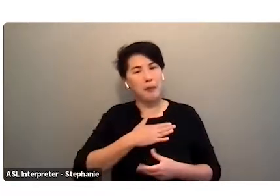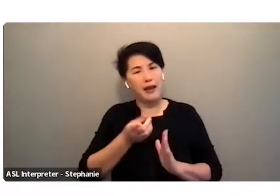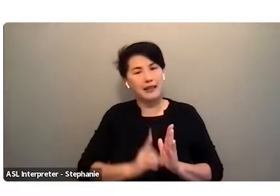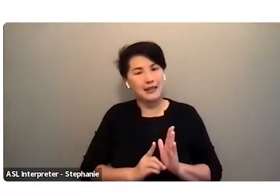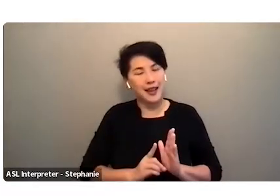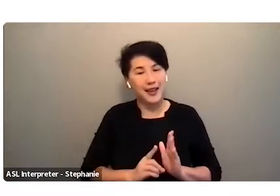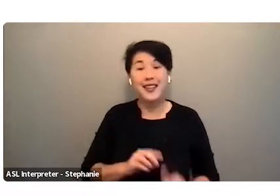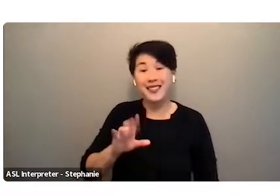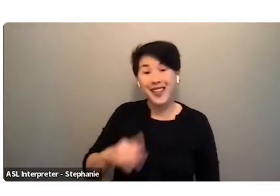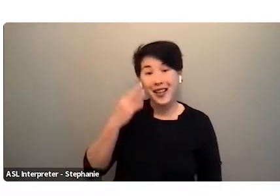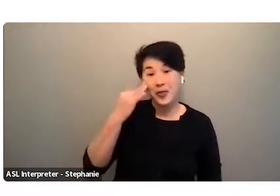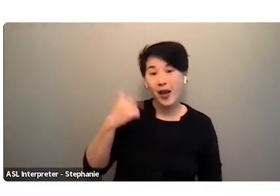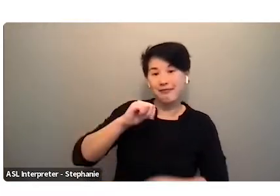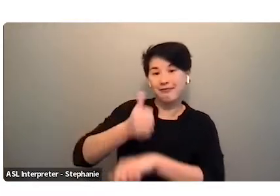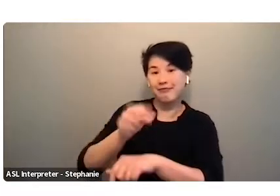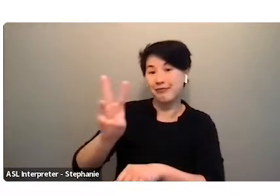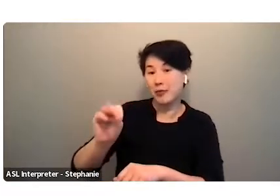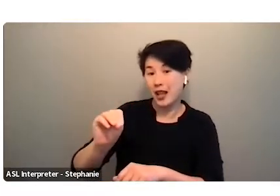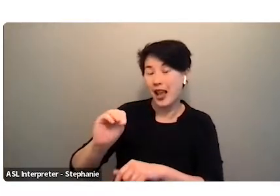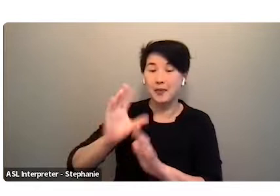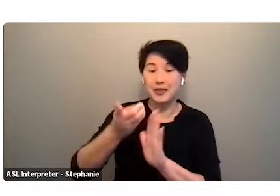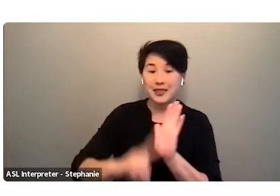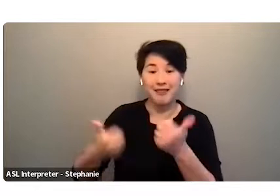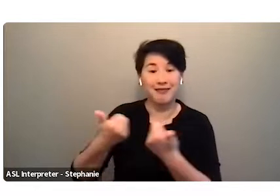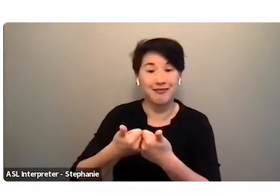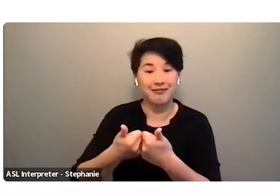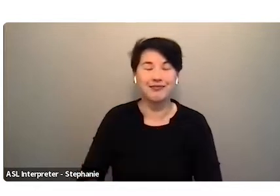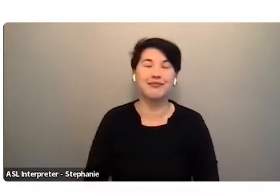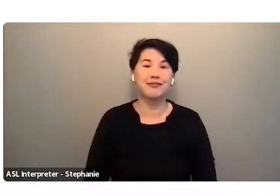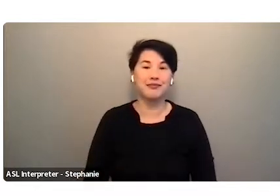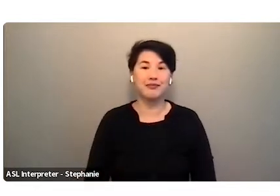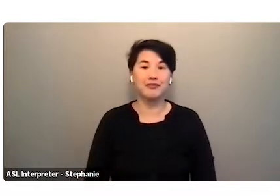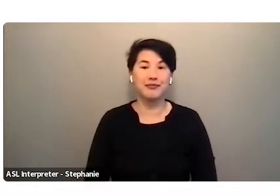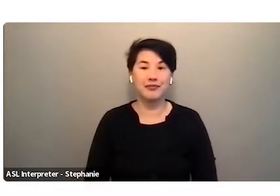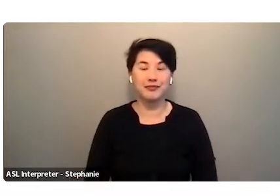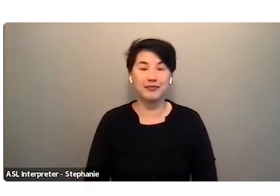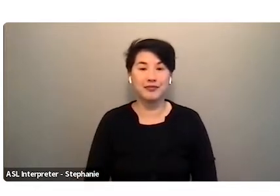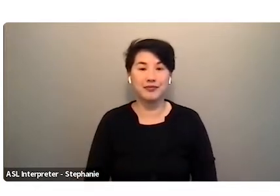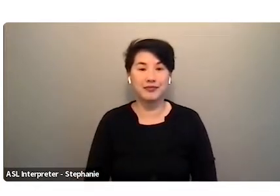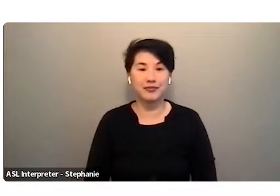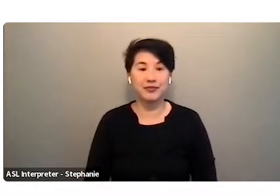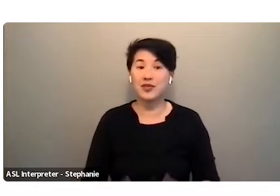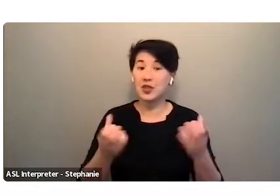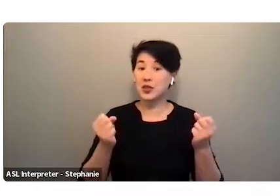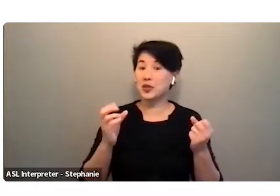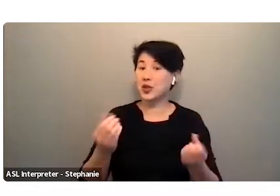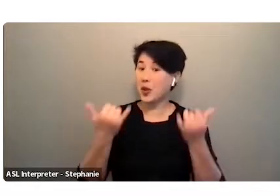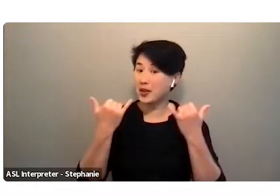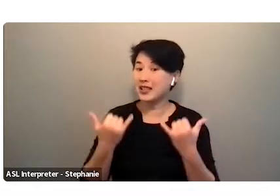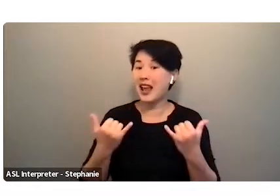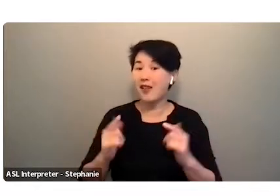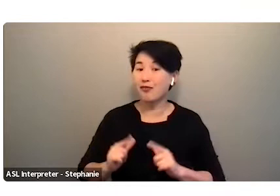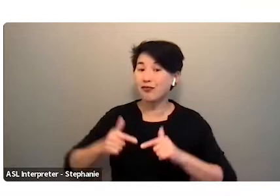this WM Design Challenge was born from. So without further ado, I'm going to hand it